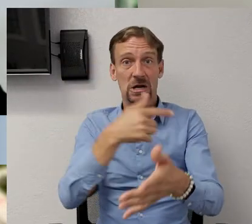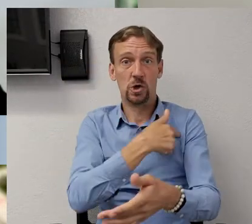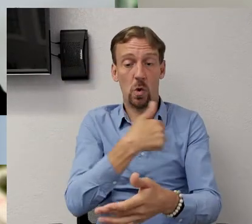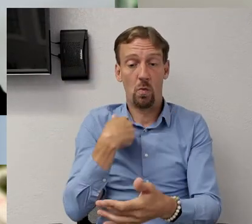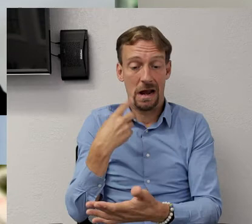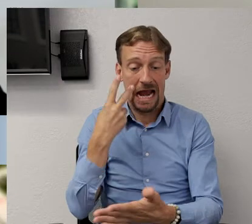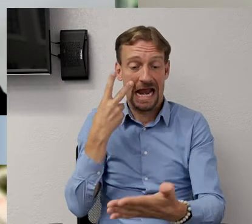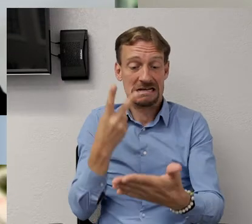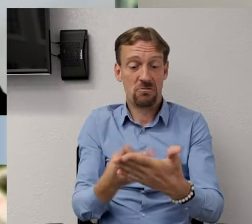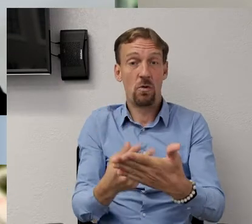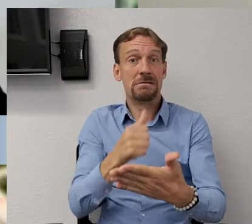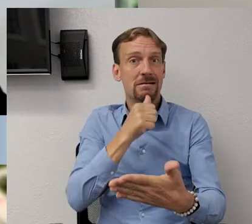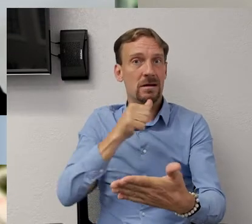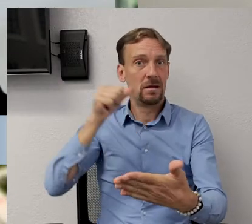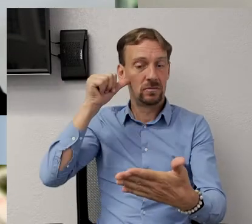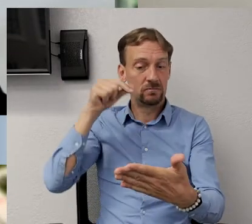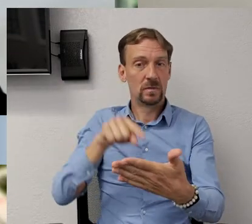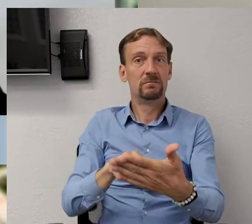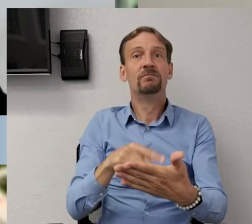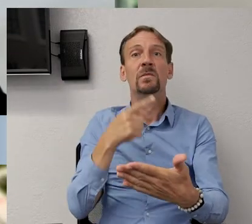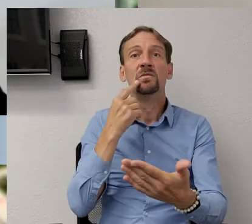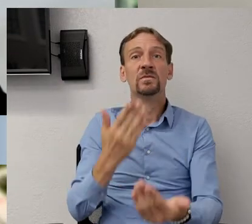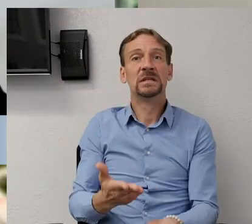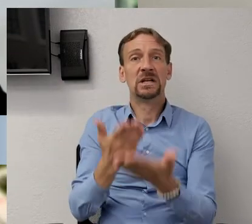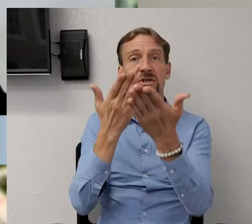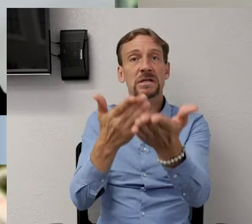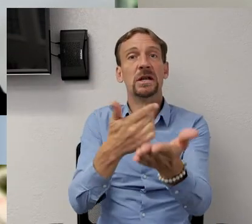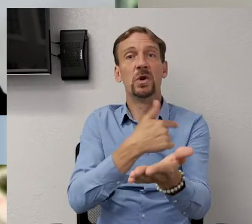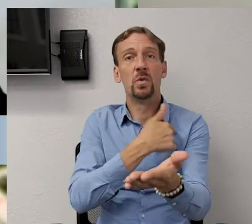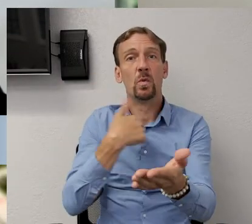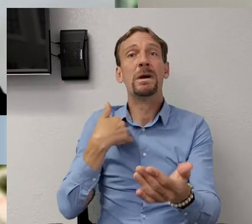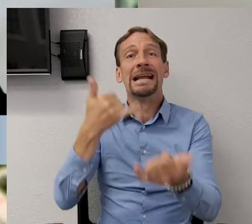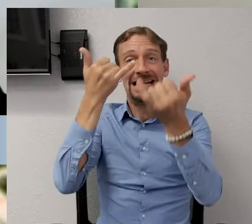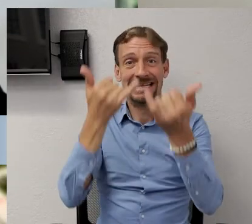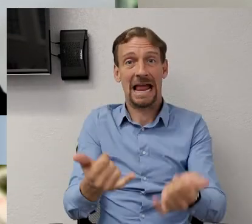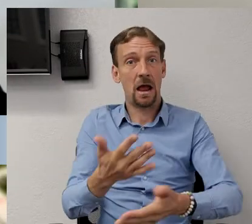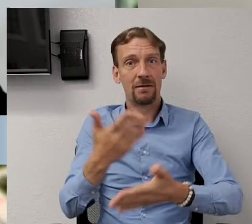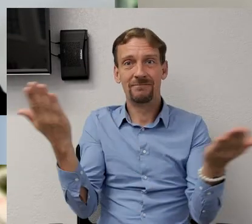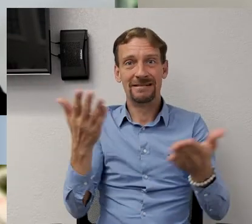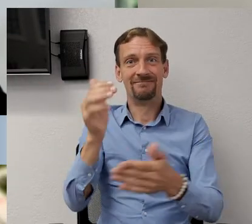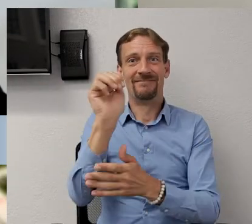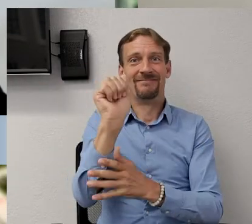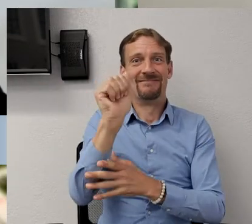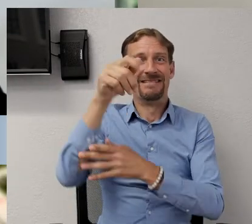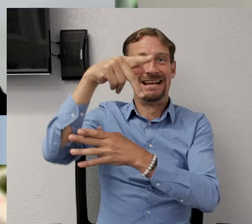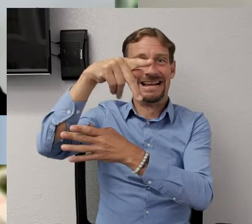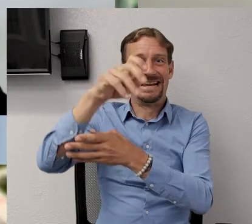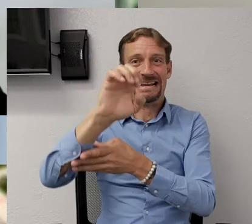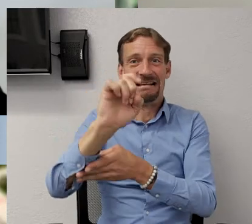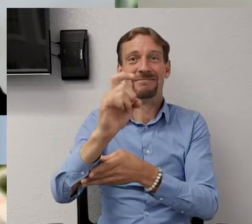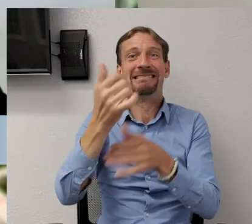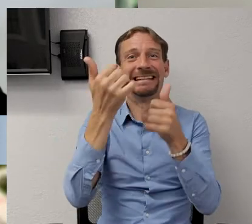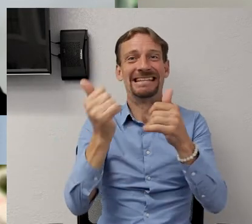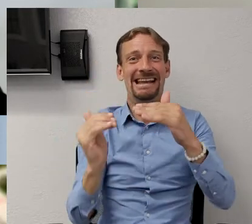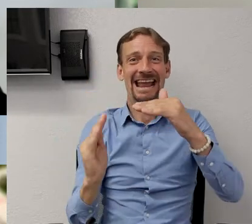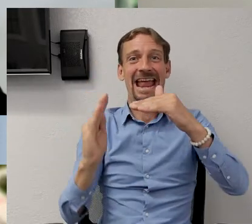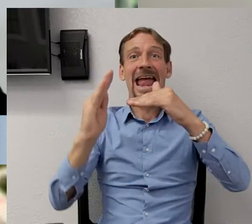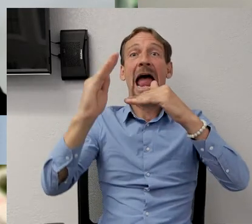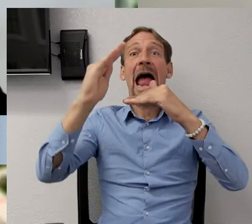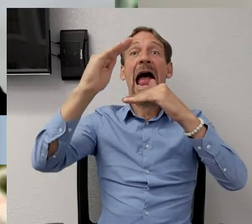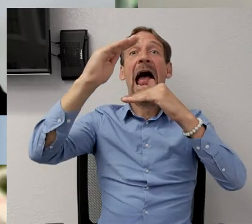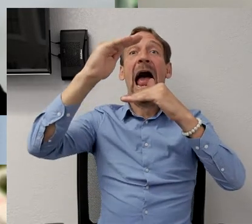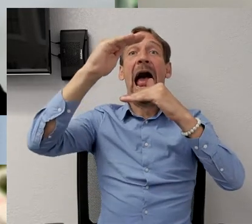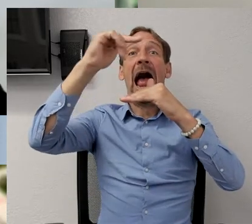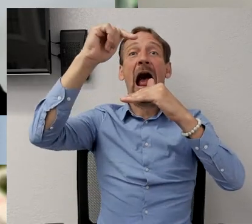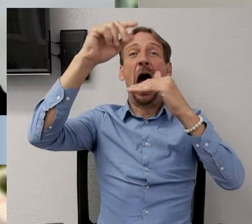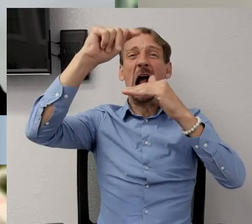yesterday, which suggests that we actually are in the apex right now. That today,